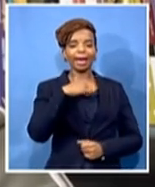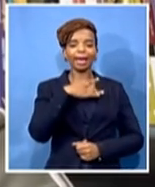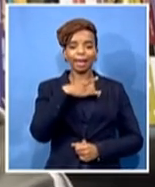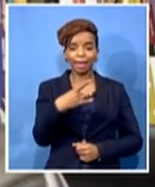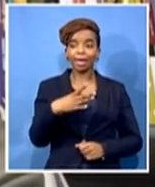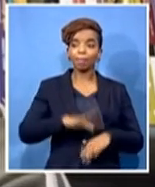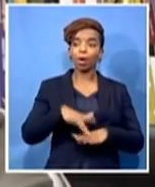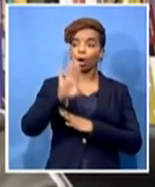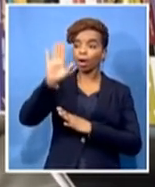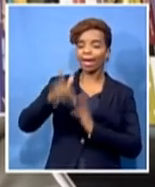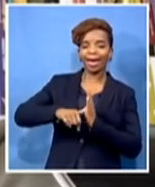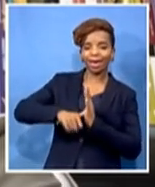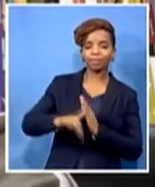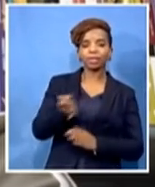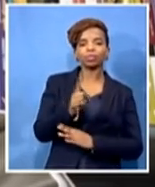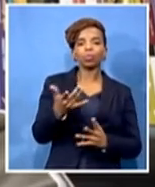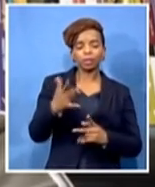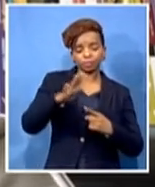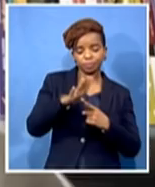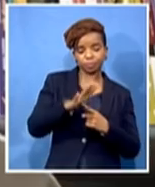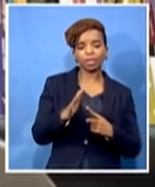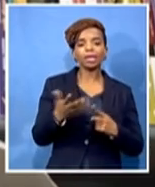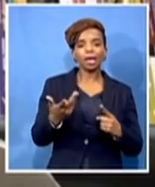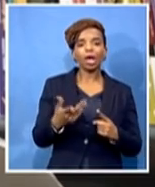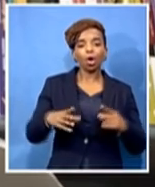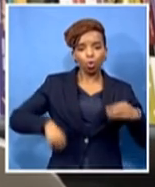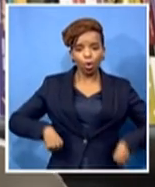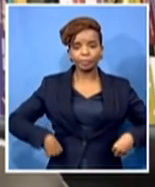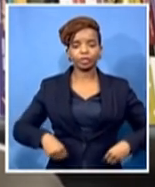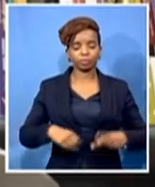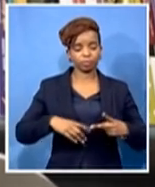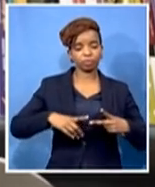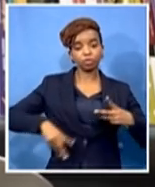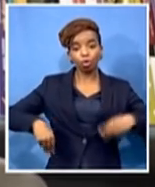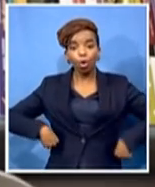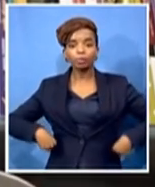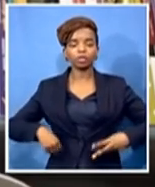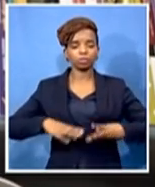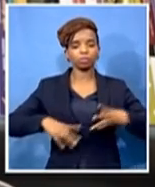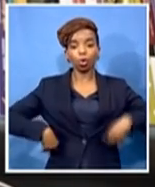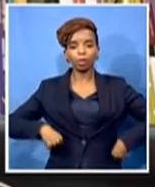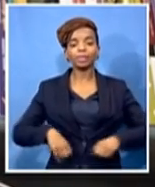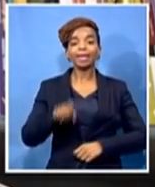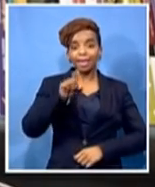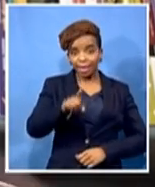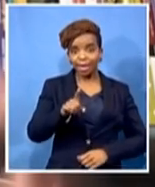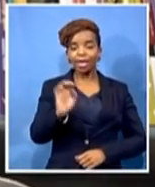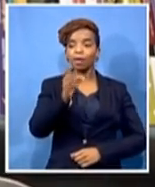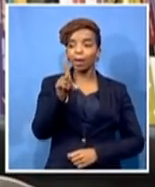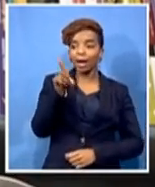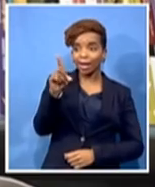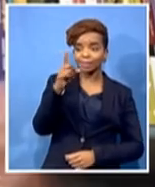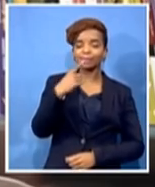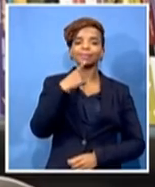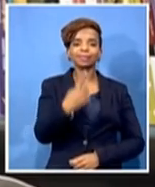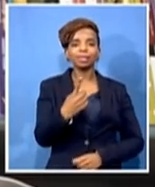Corruption, corruption, and corruption. And that is the message that we get from all different political parties in South